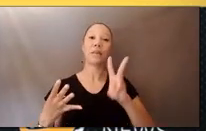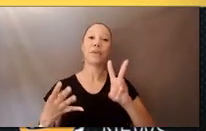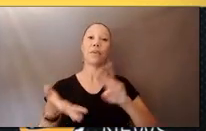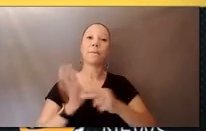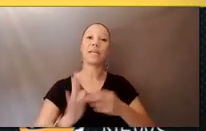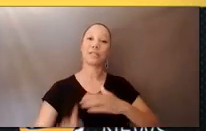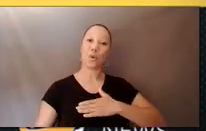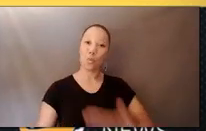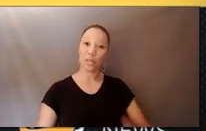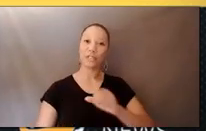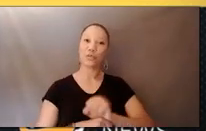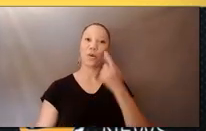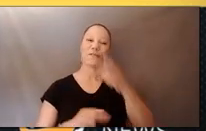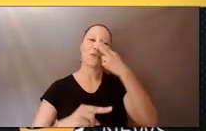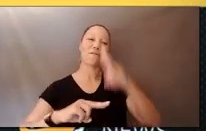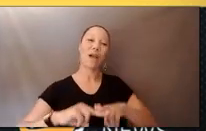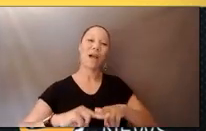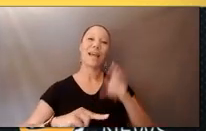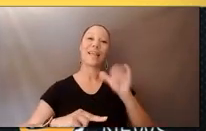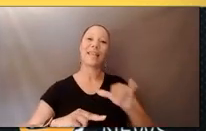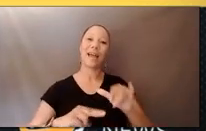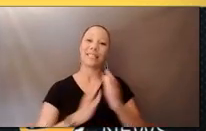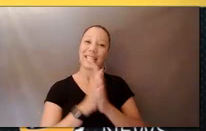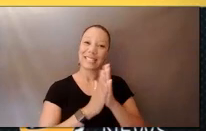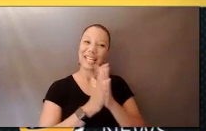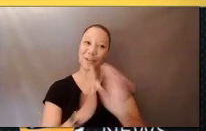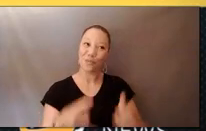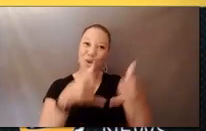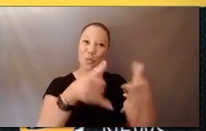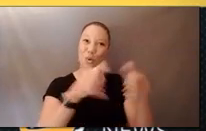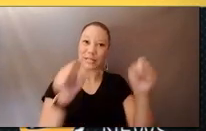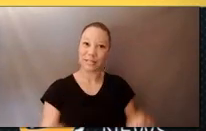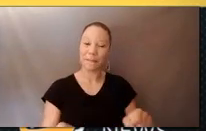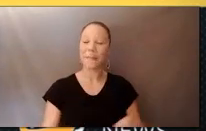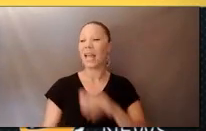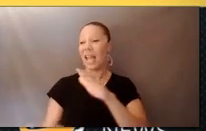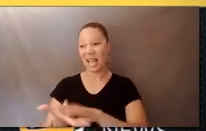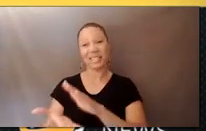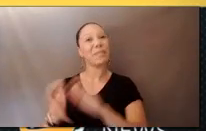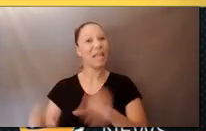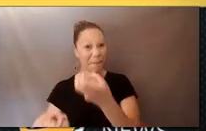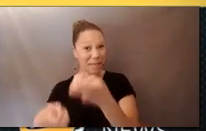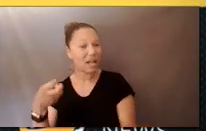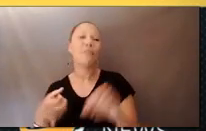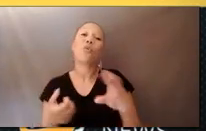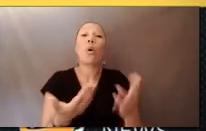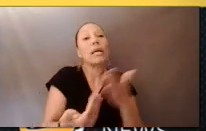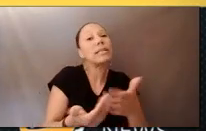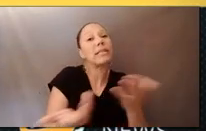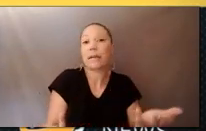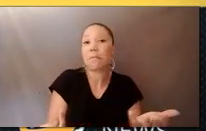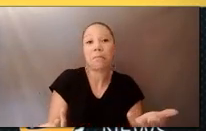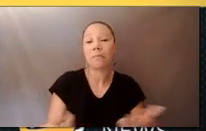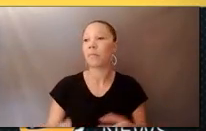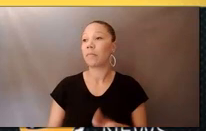for fun. So that's that incentive again. Academics sometimes can be tough. Oftentimes they can be easy, or they can be tough at the